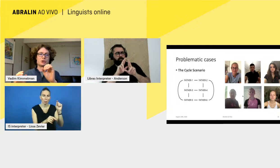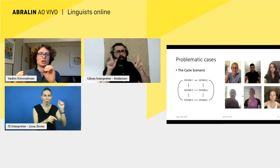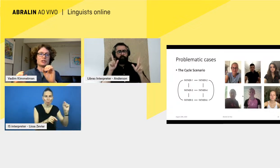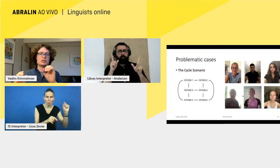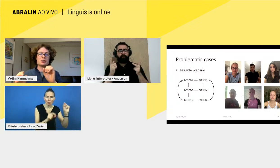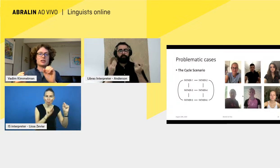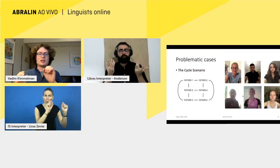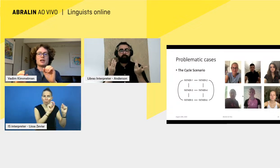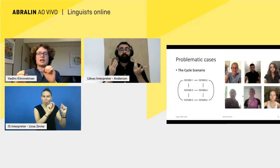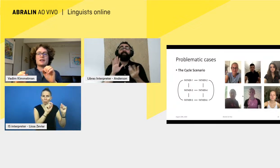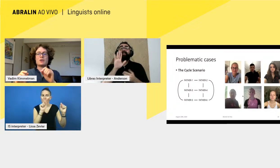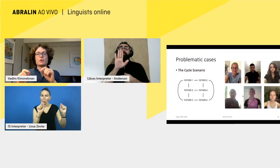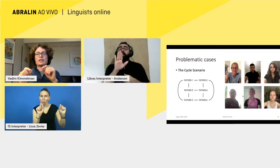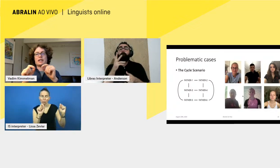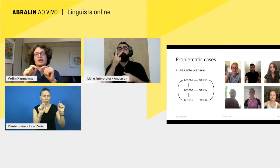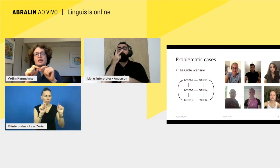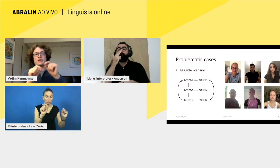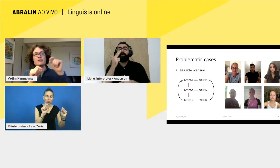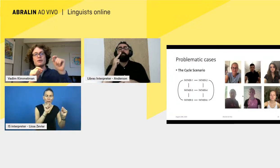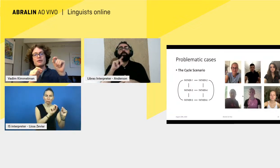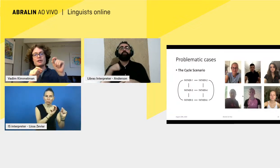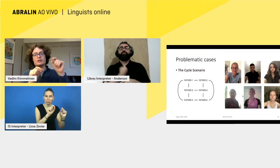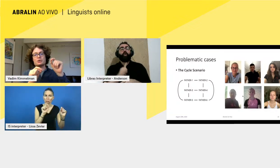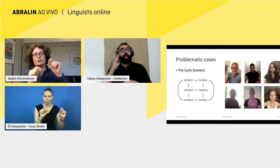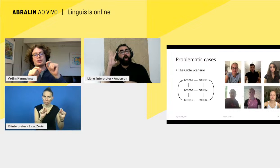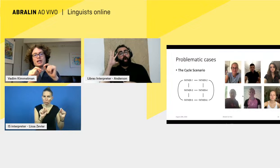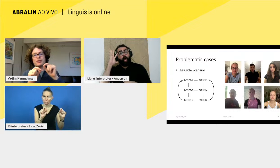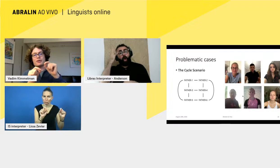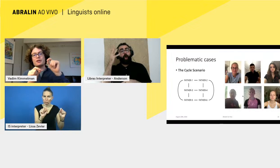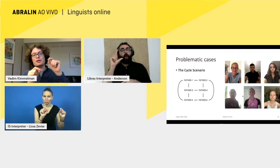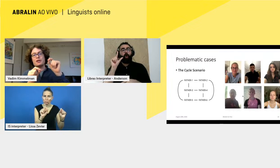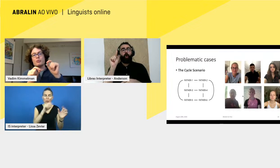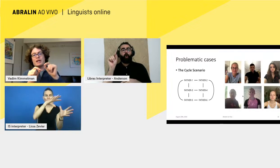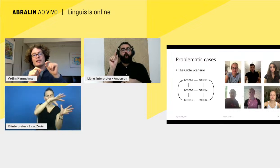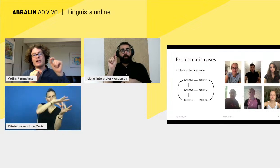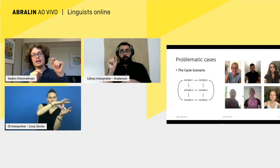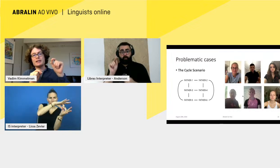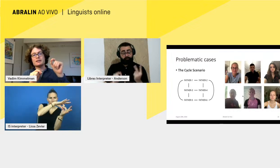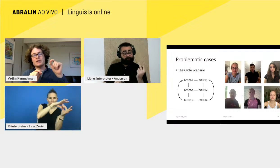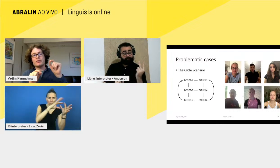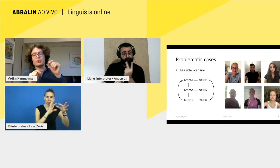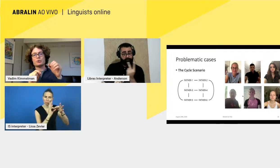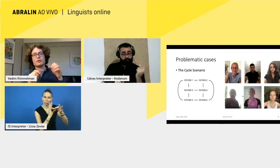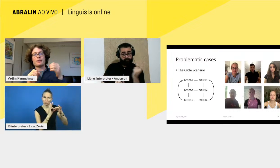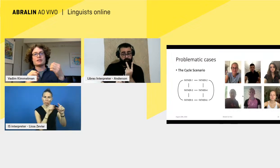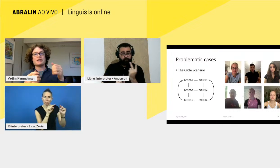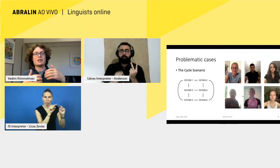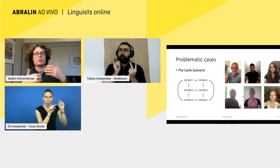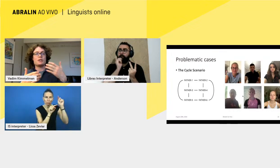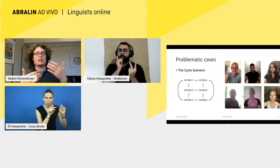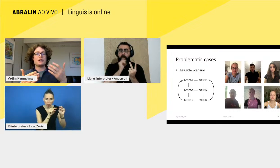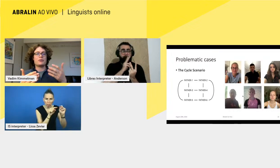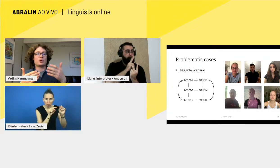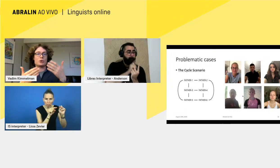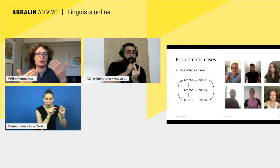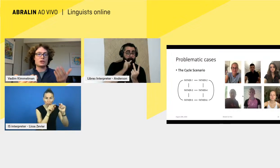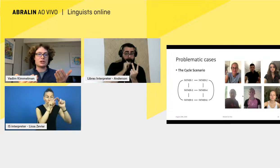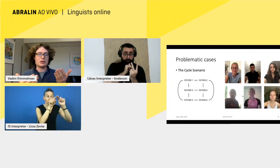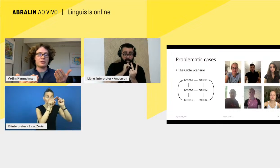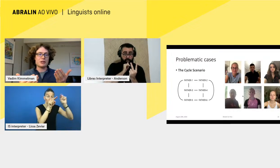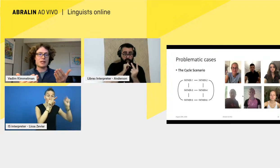or as a dot, and then we connect the variants to each other by lines if those variants can